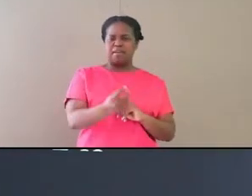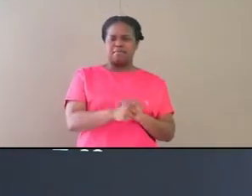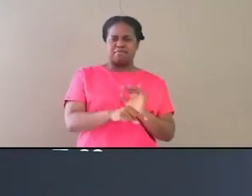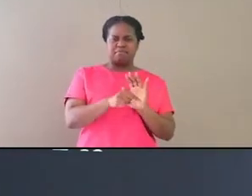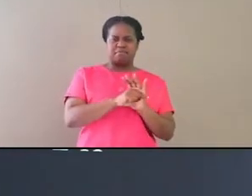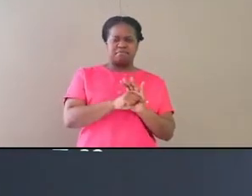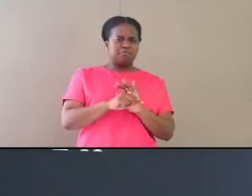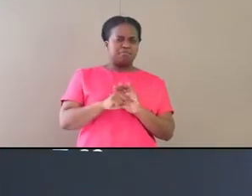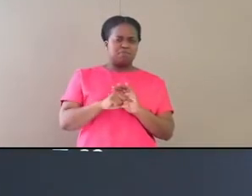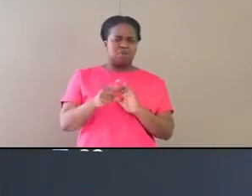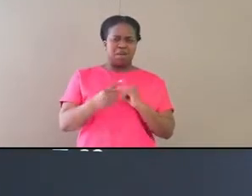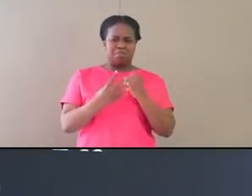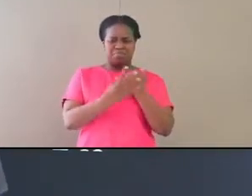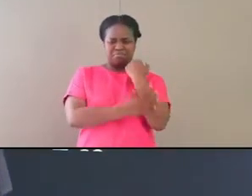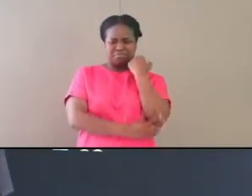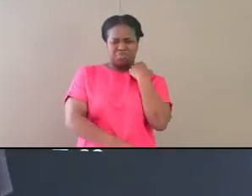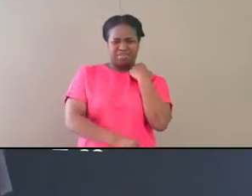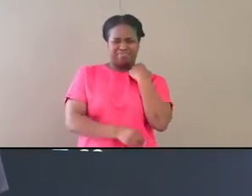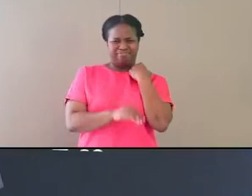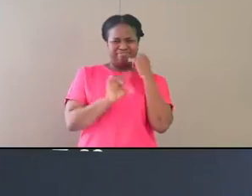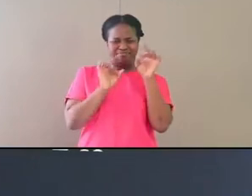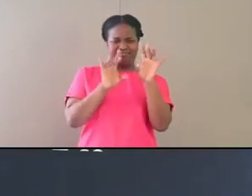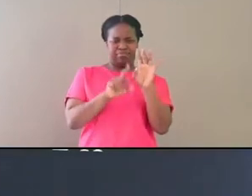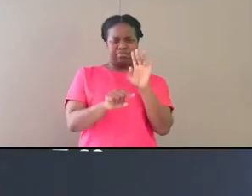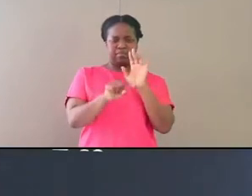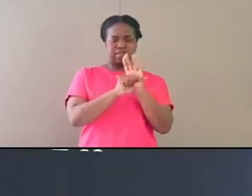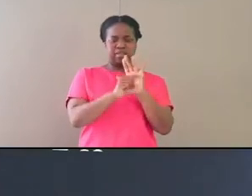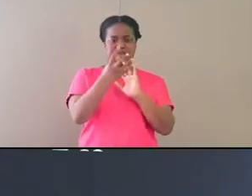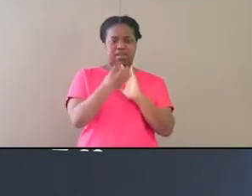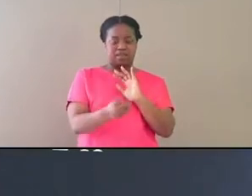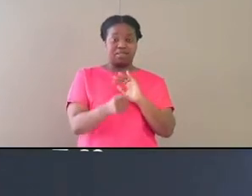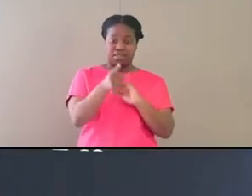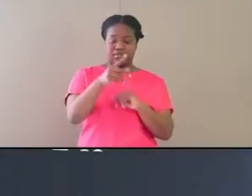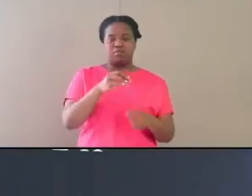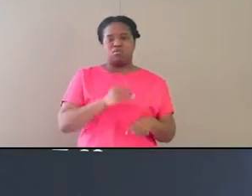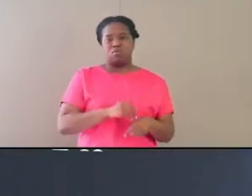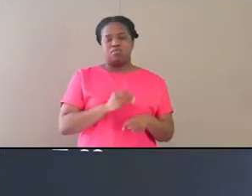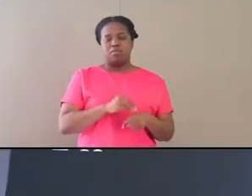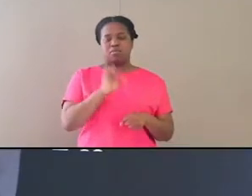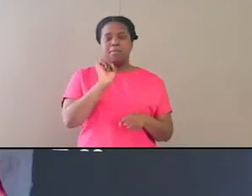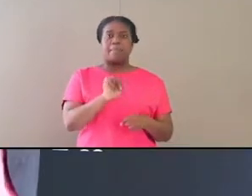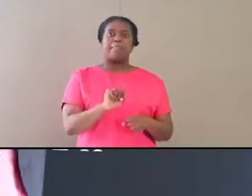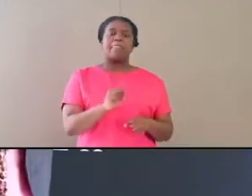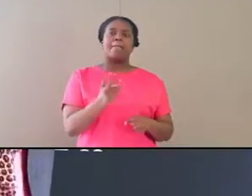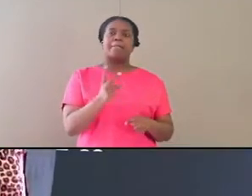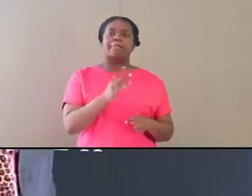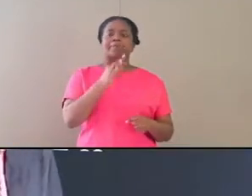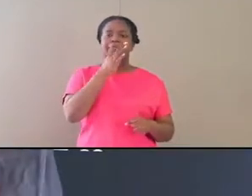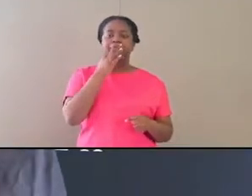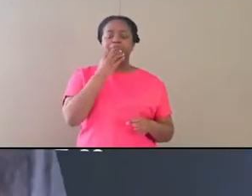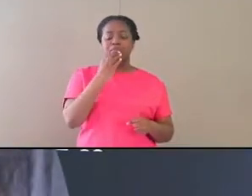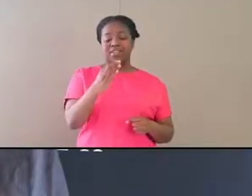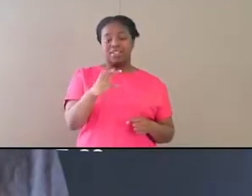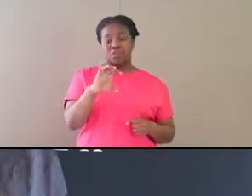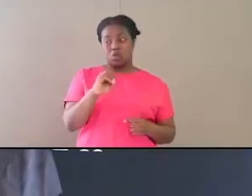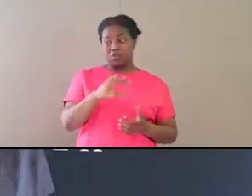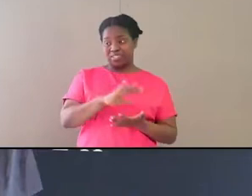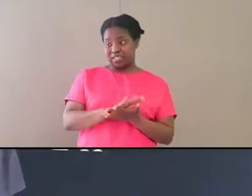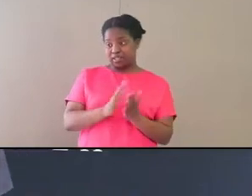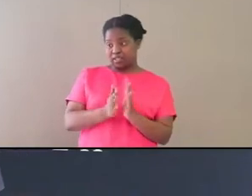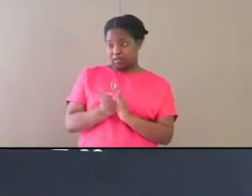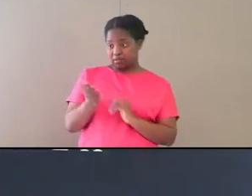particular towards poor people, which really is problematic. Let me also just say we've got the CEO of Sasa here.